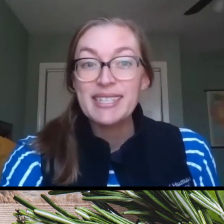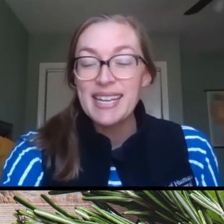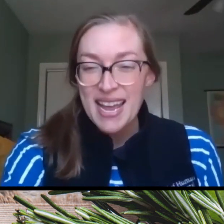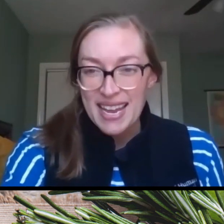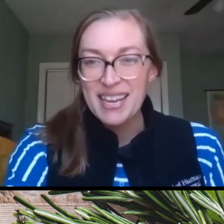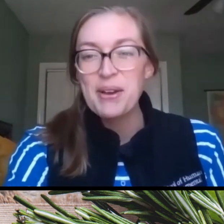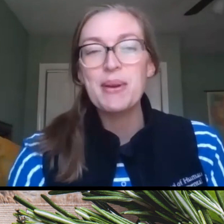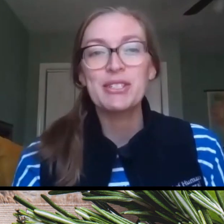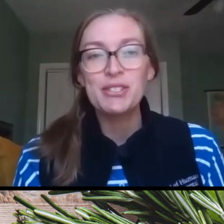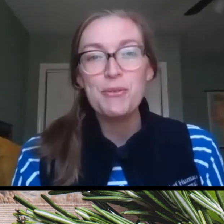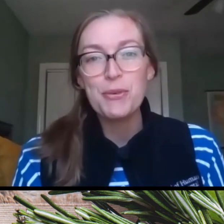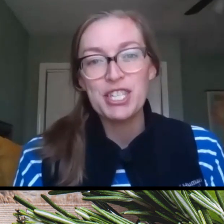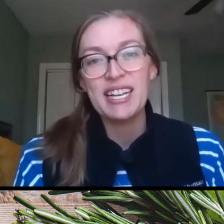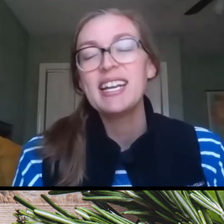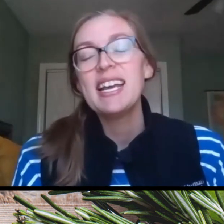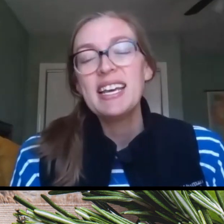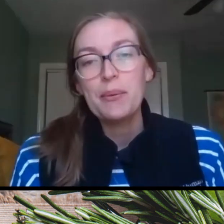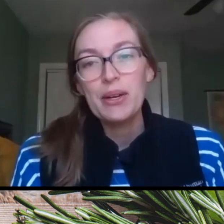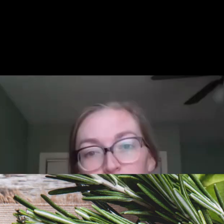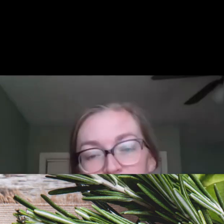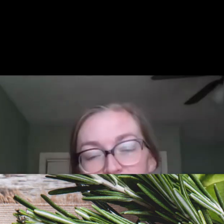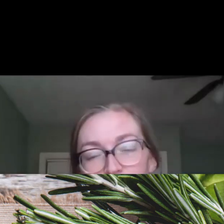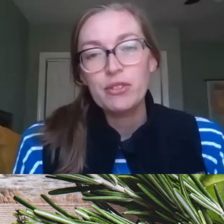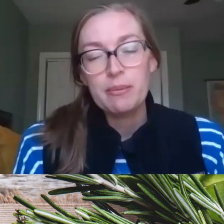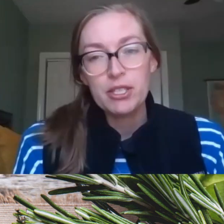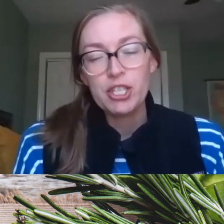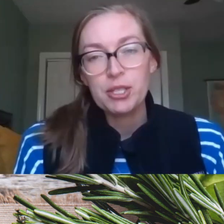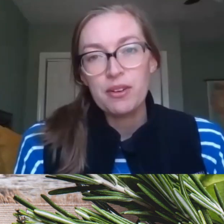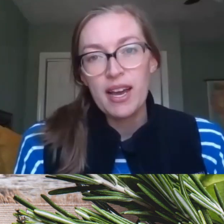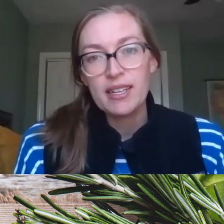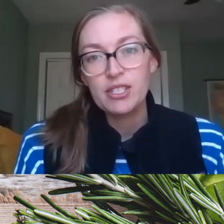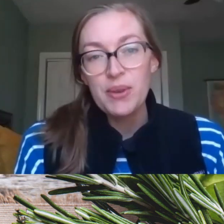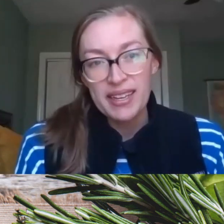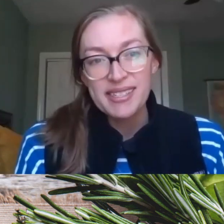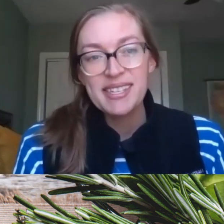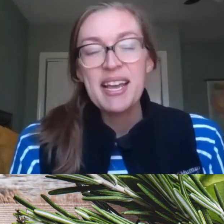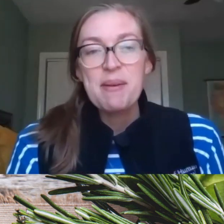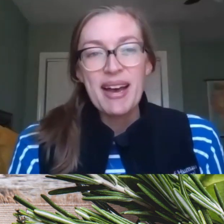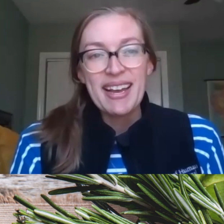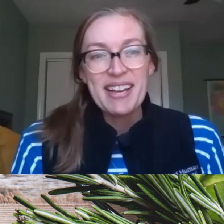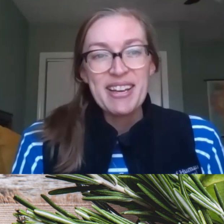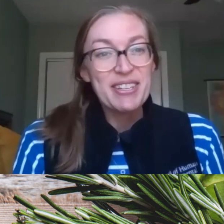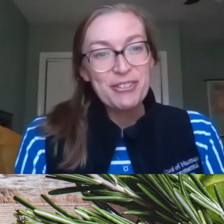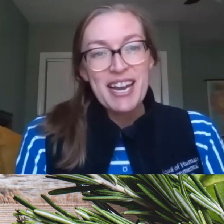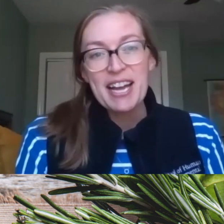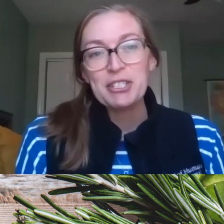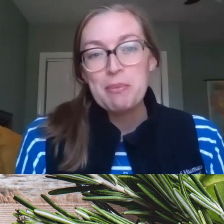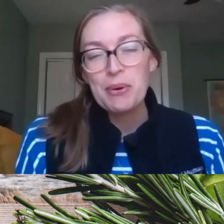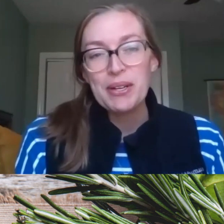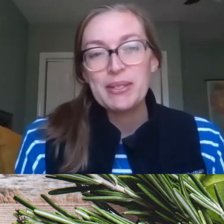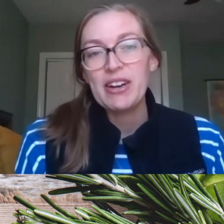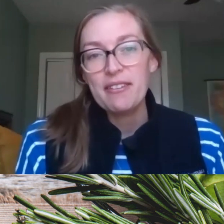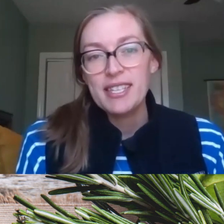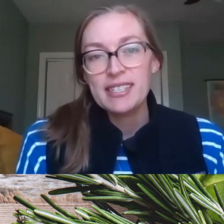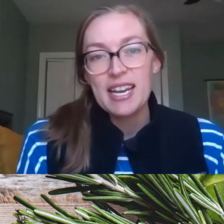So today we are so fortunate that we are going to have a food demonstration provided to us by a good friend, Ashley